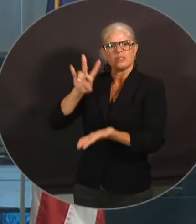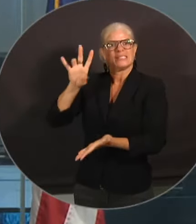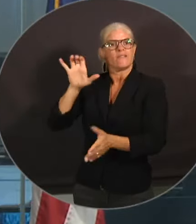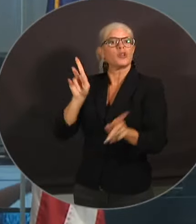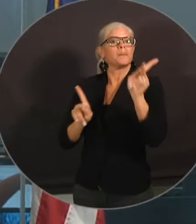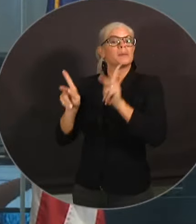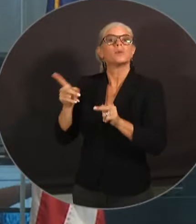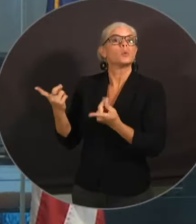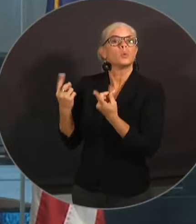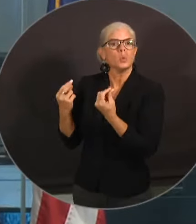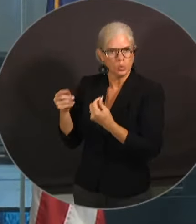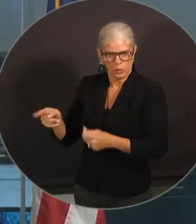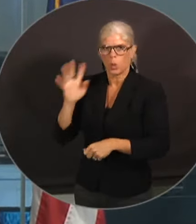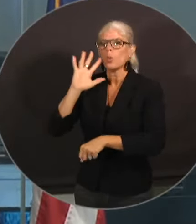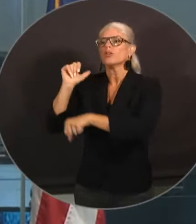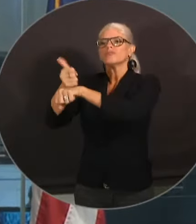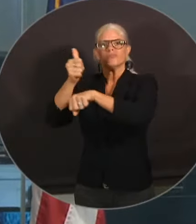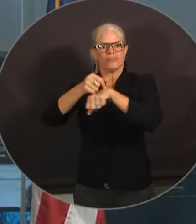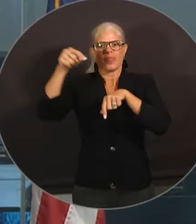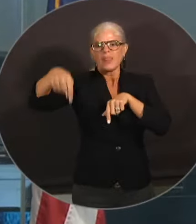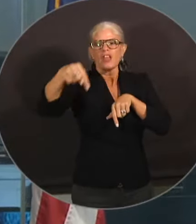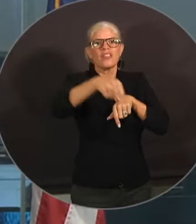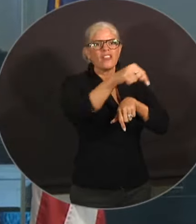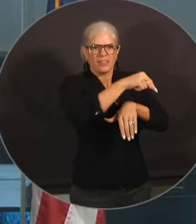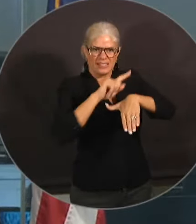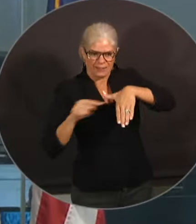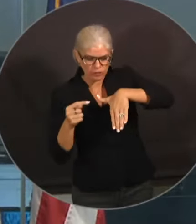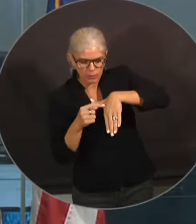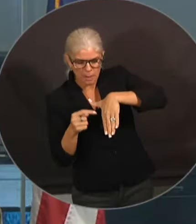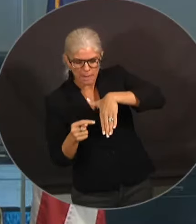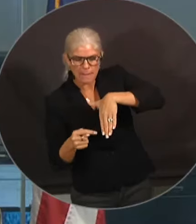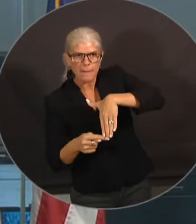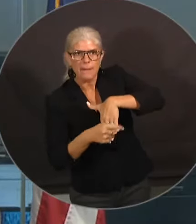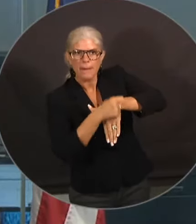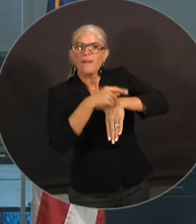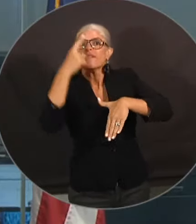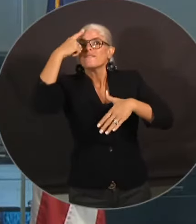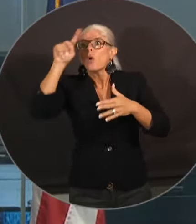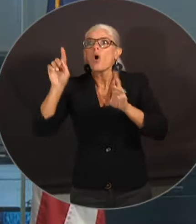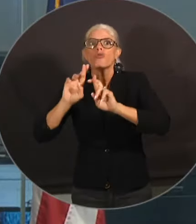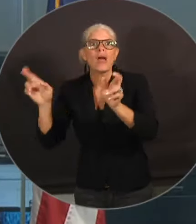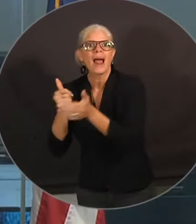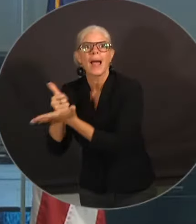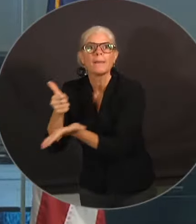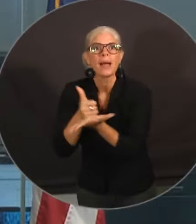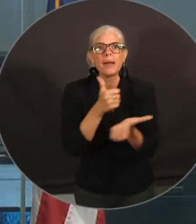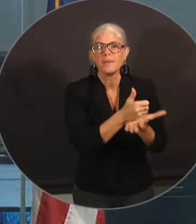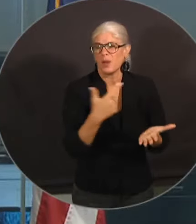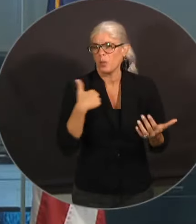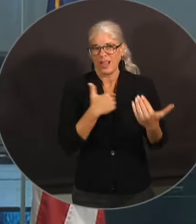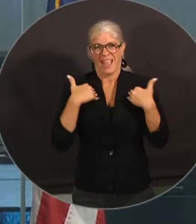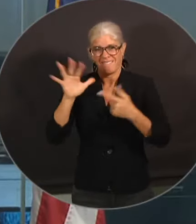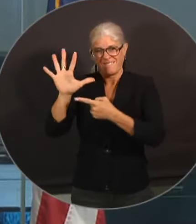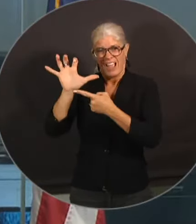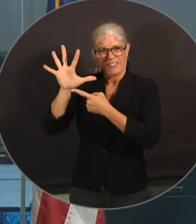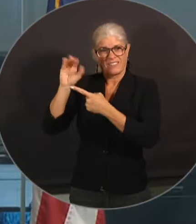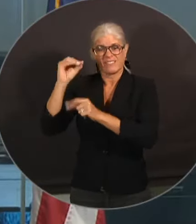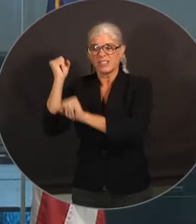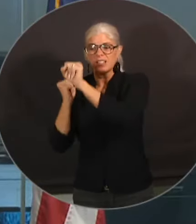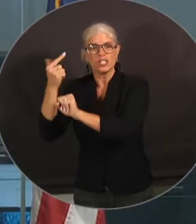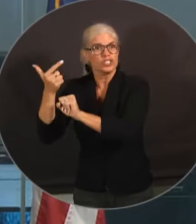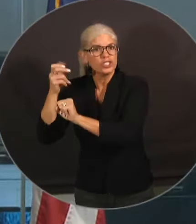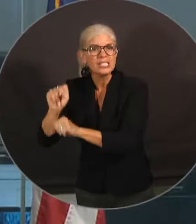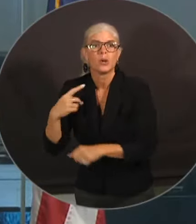and staging in response to the storm, and that's 550 generators, 230 pieces of large equipment, and 40 large